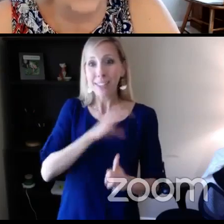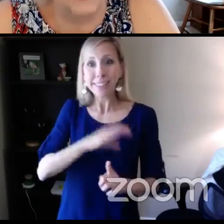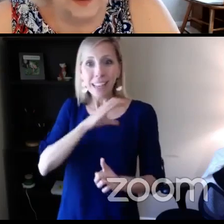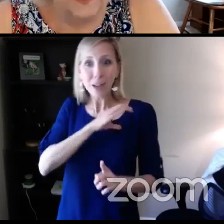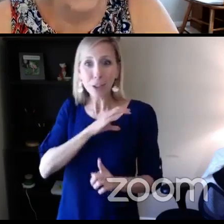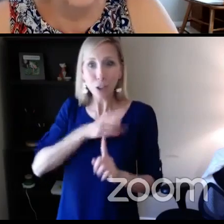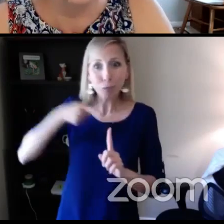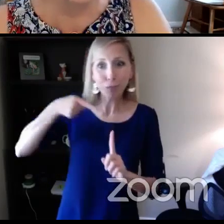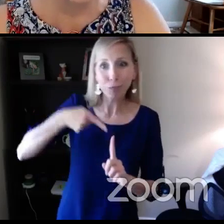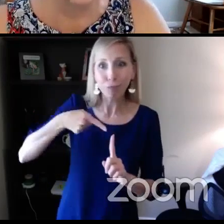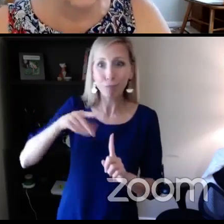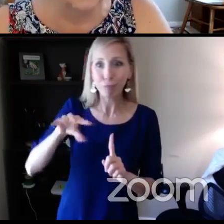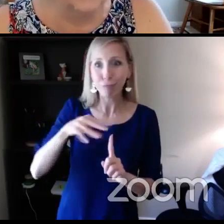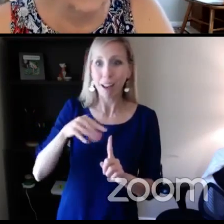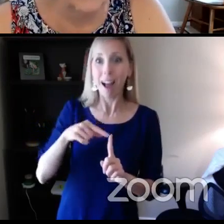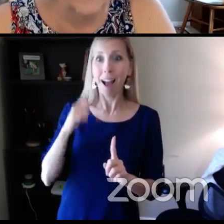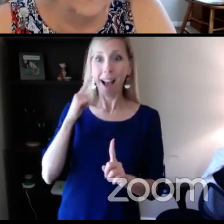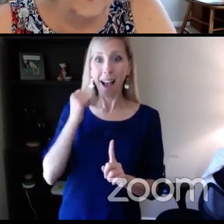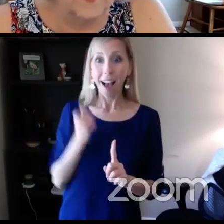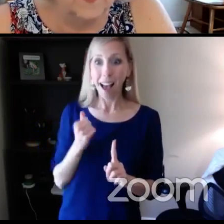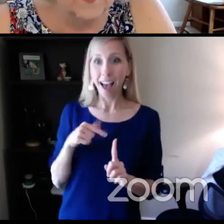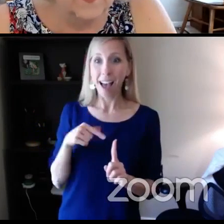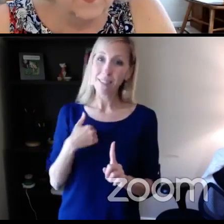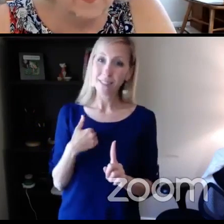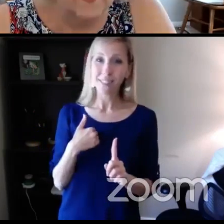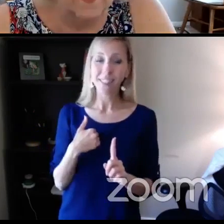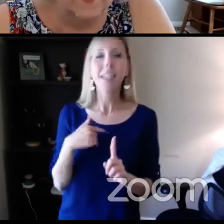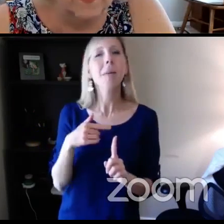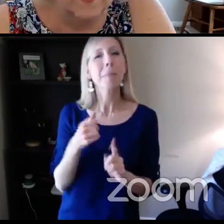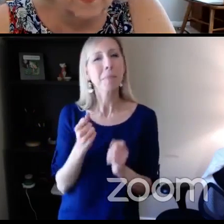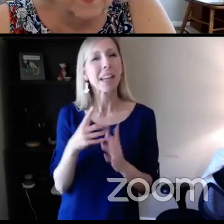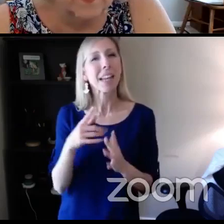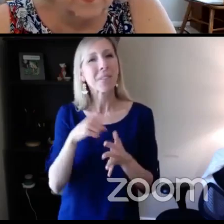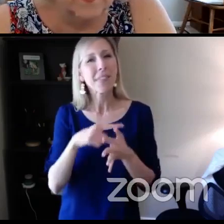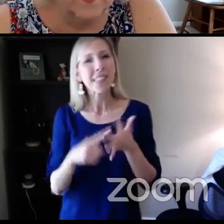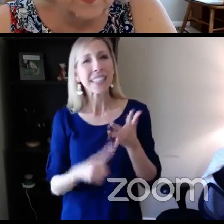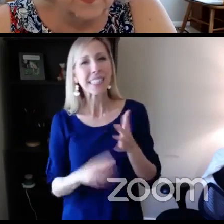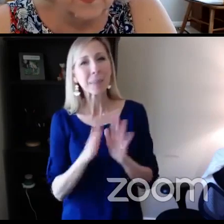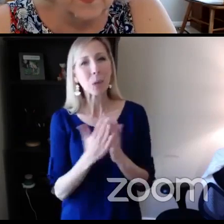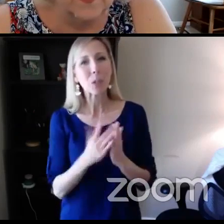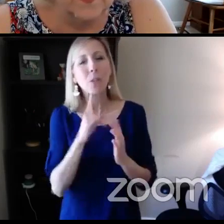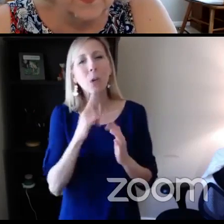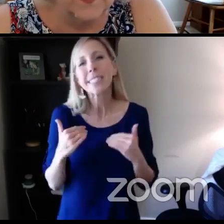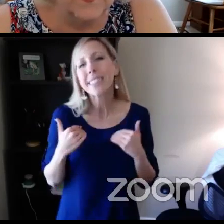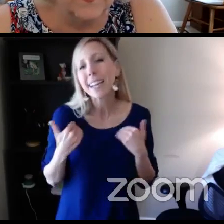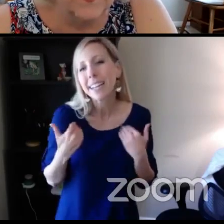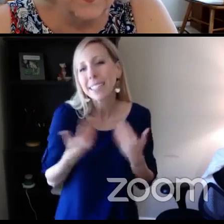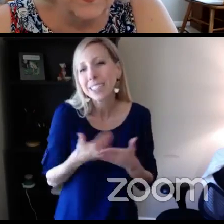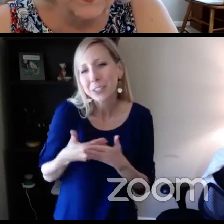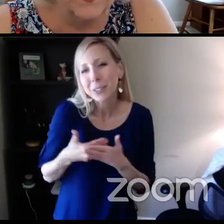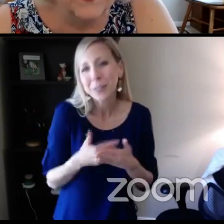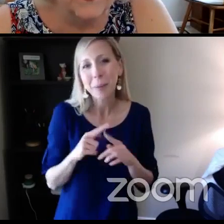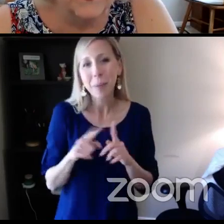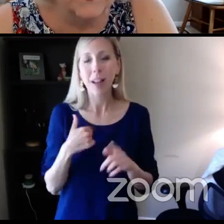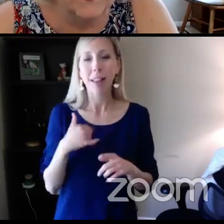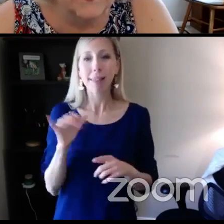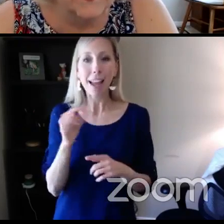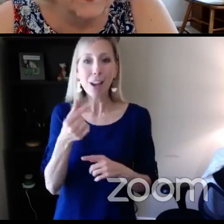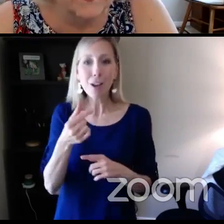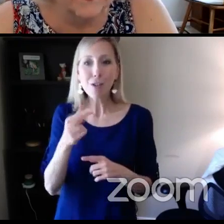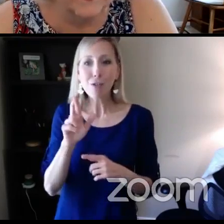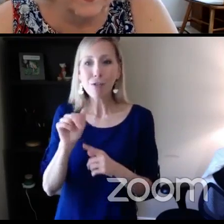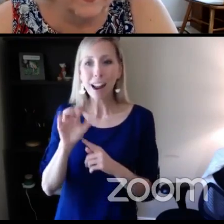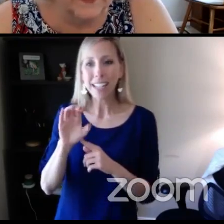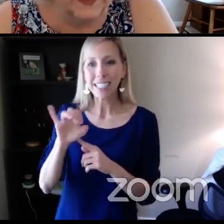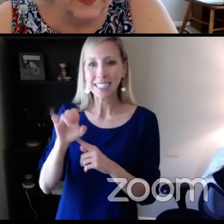character. And so many of them right now are for younger children, but we have several, like Gracie's Ears is